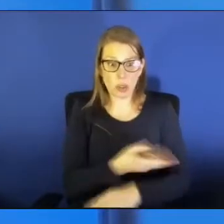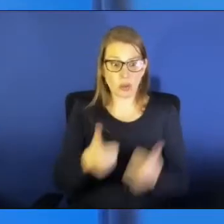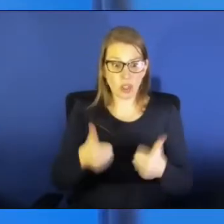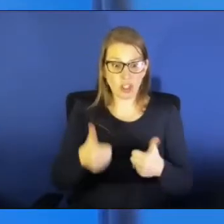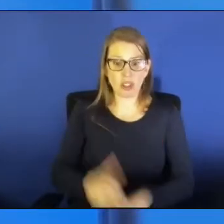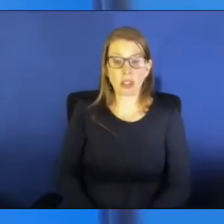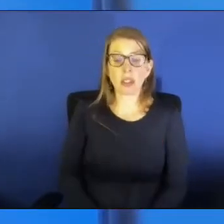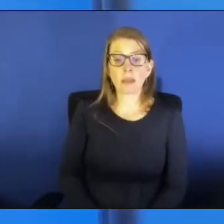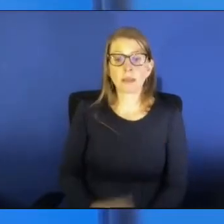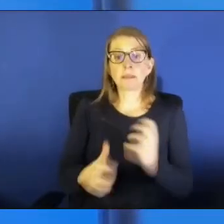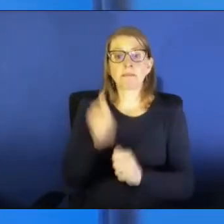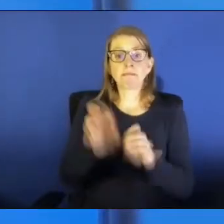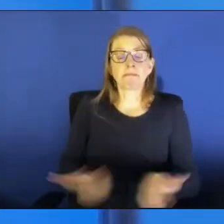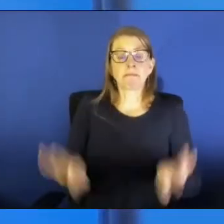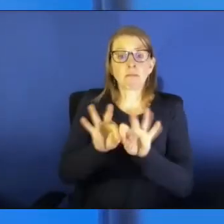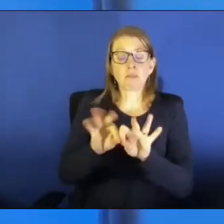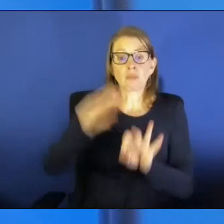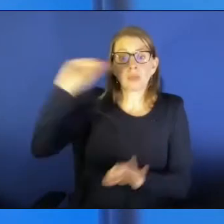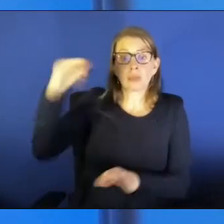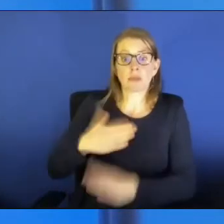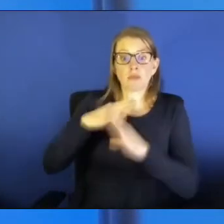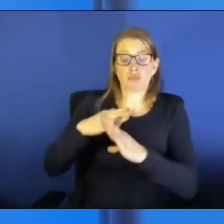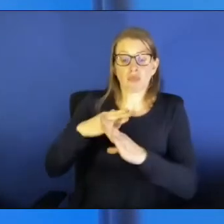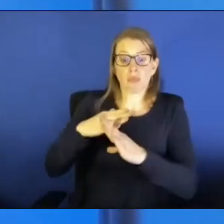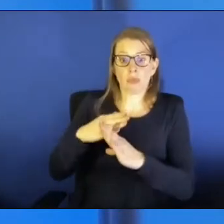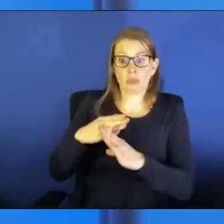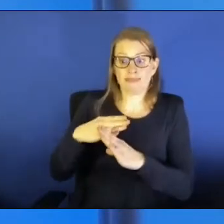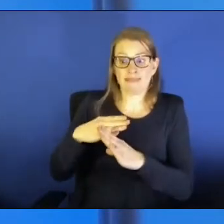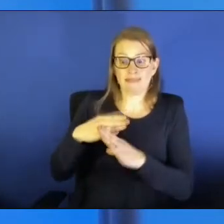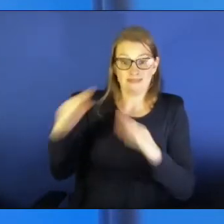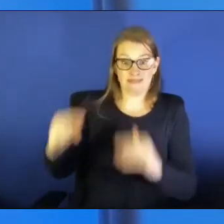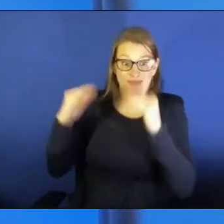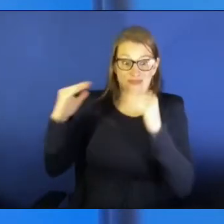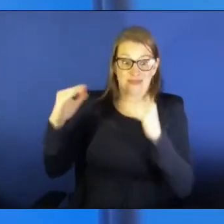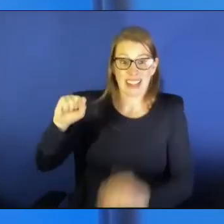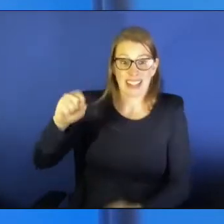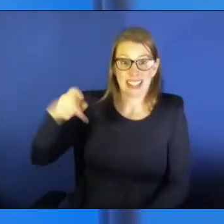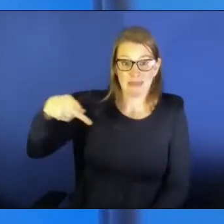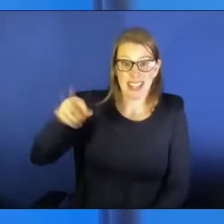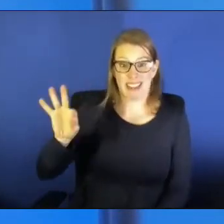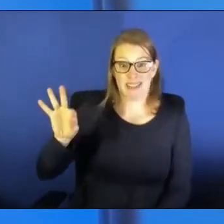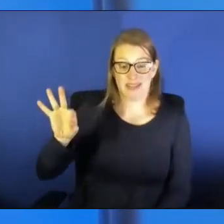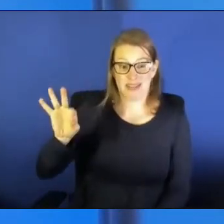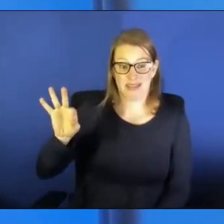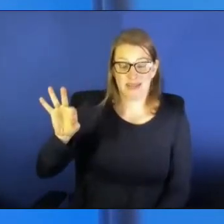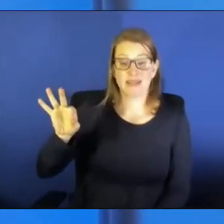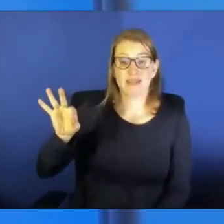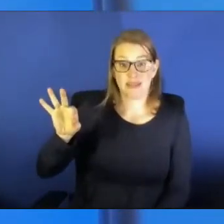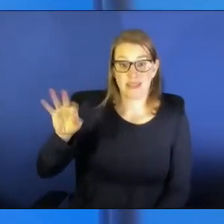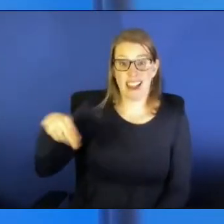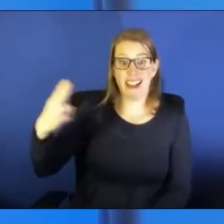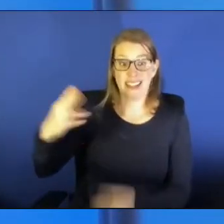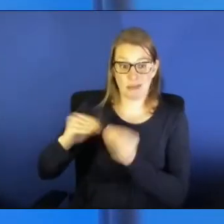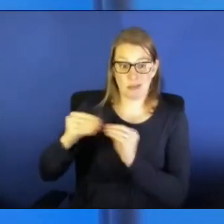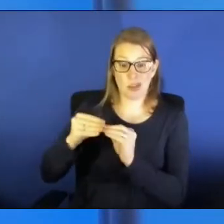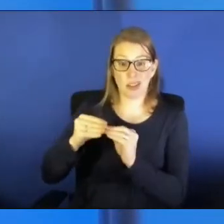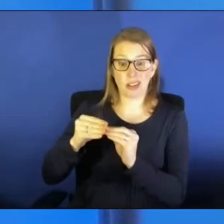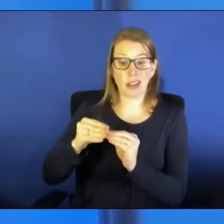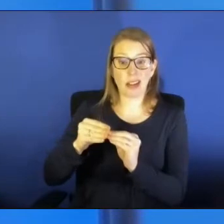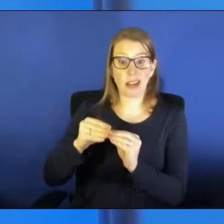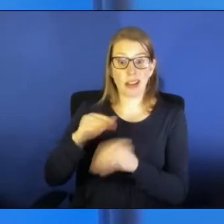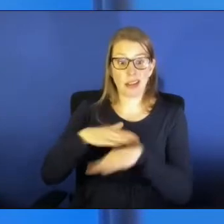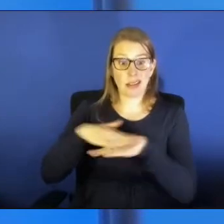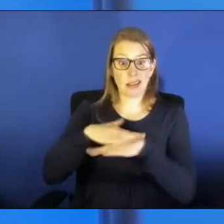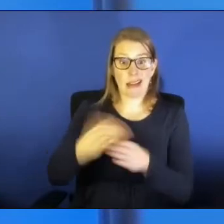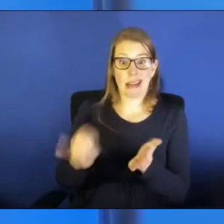sunscreen is high SPF sunscreen, reapplying it, especially if you have my